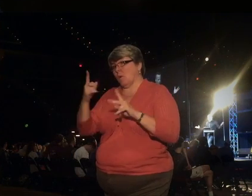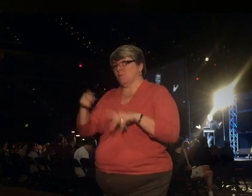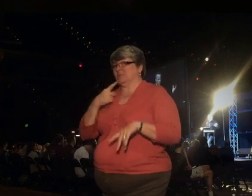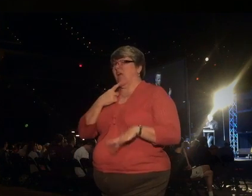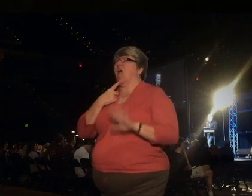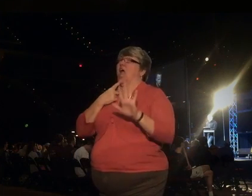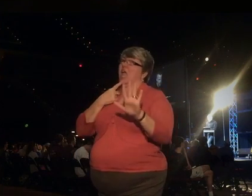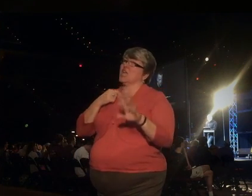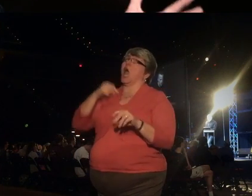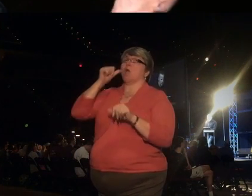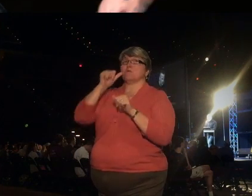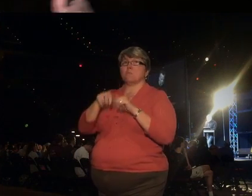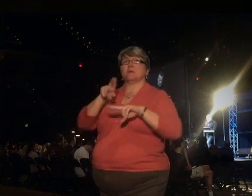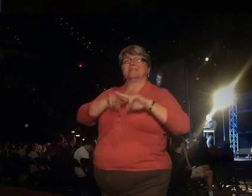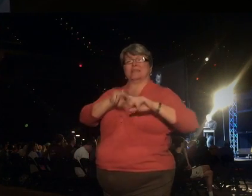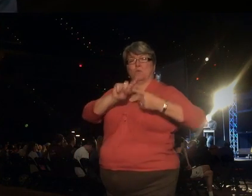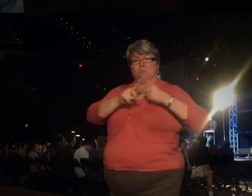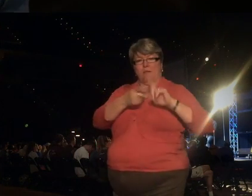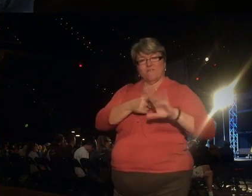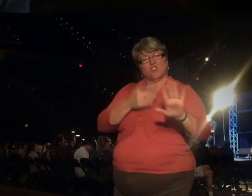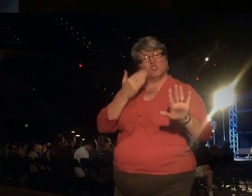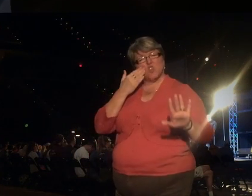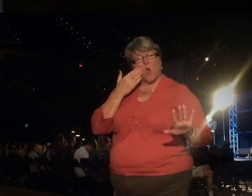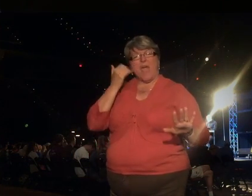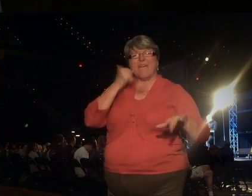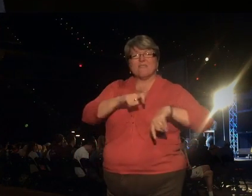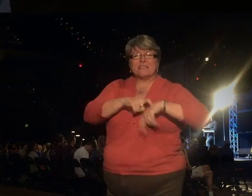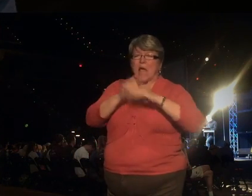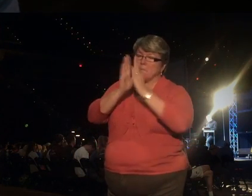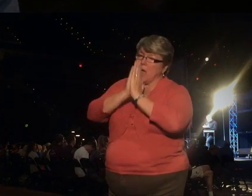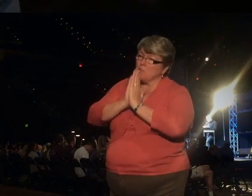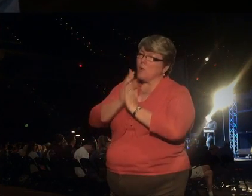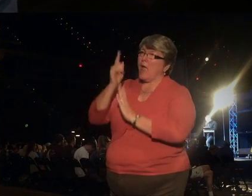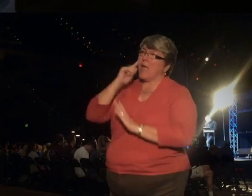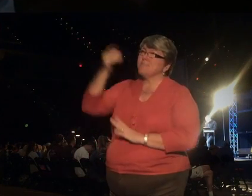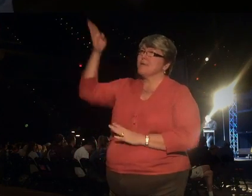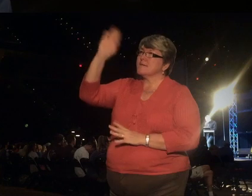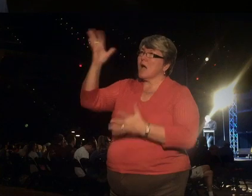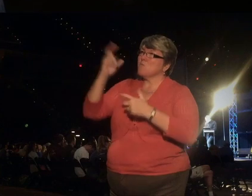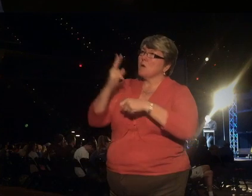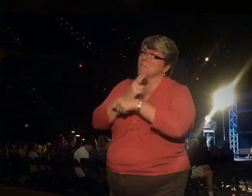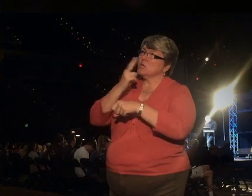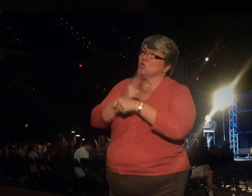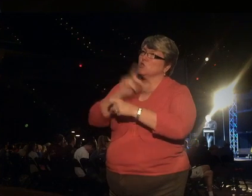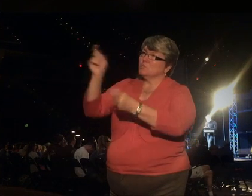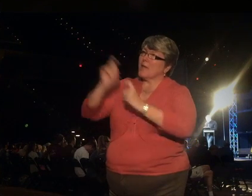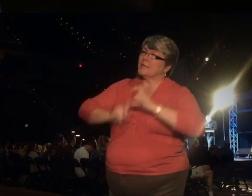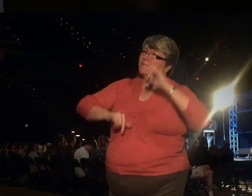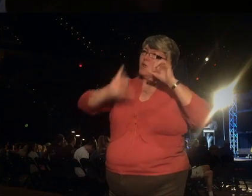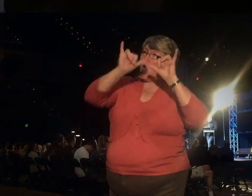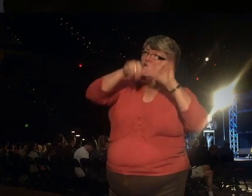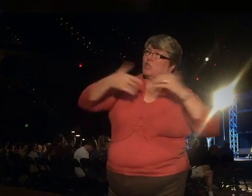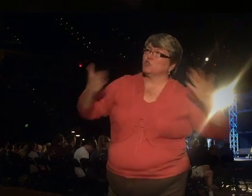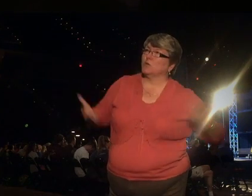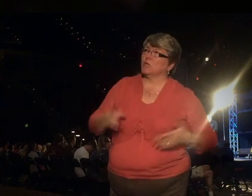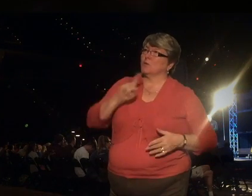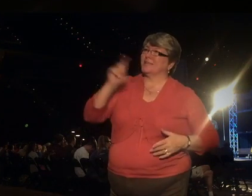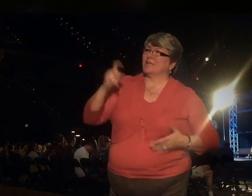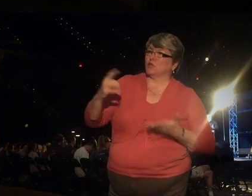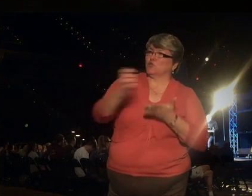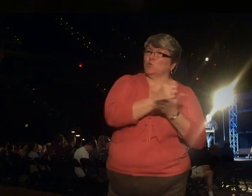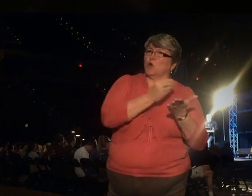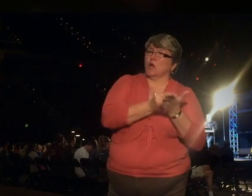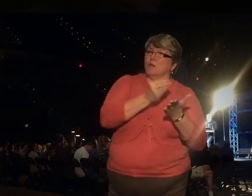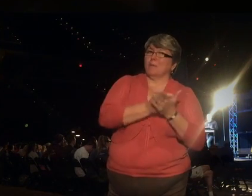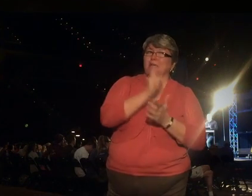and he was like, you know what, Ben, every time I pray, I think that God wants me to use my gifts in architecture here in Texas to earn money to give it to missions. I talked to